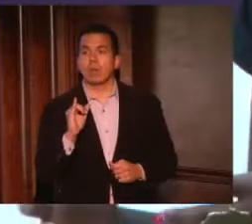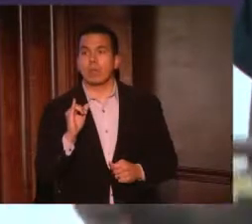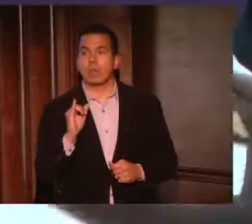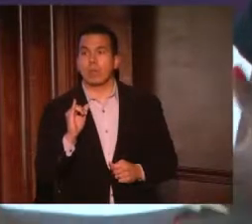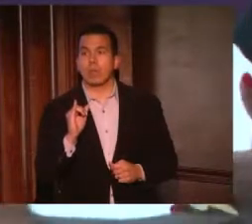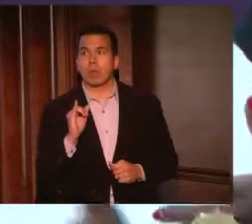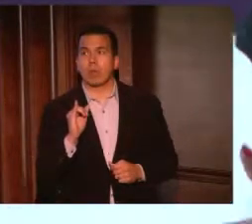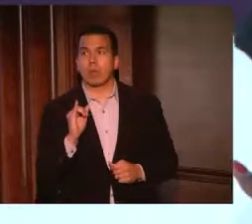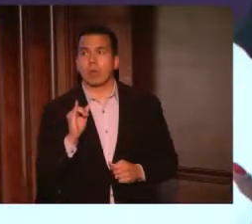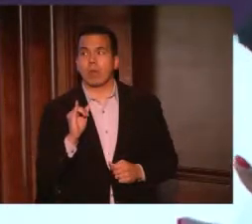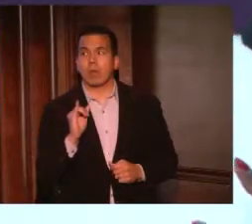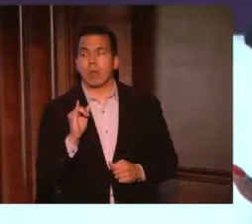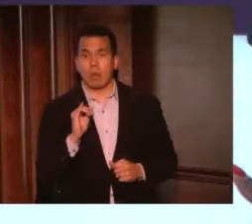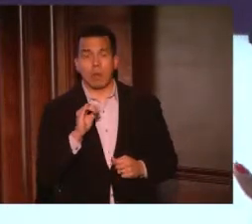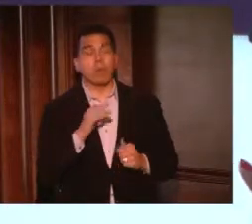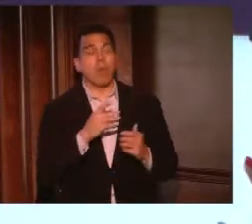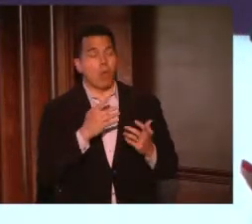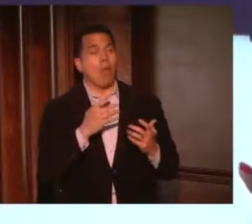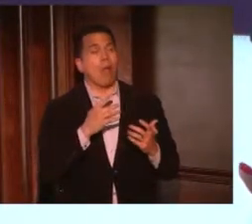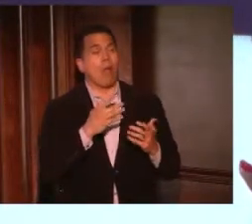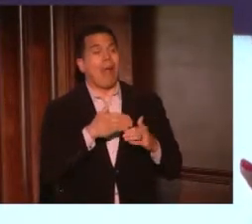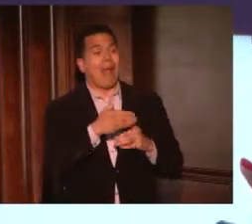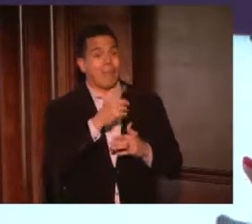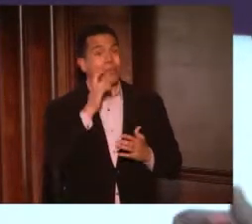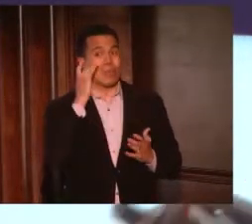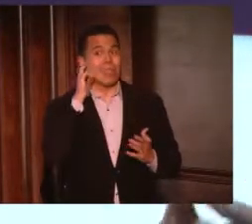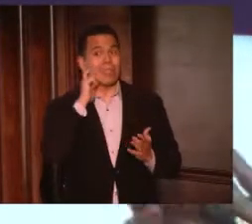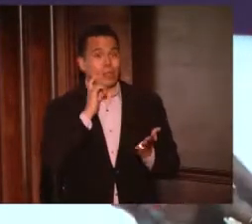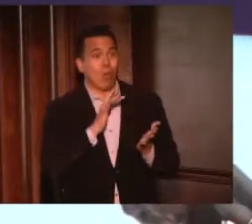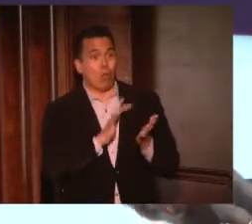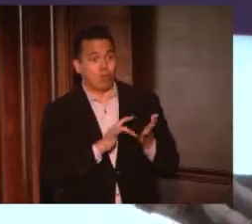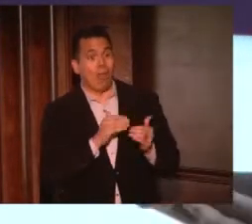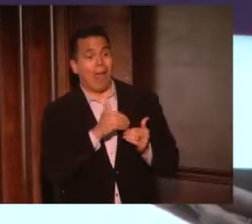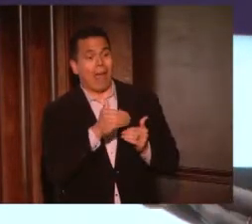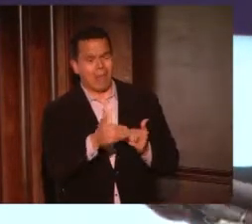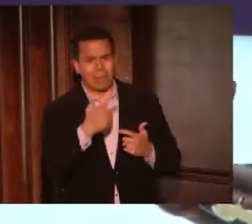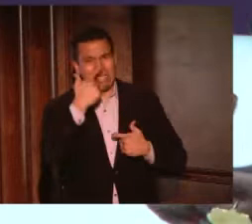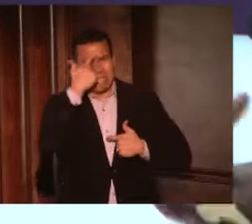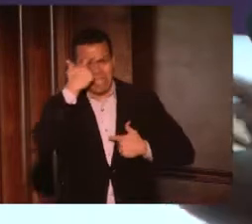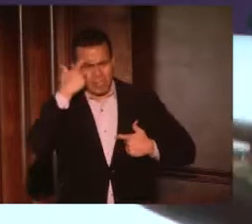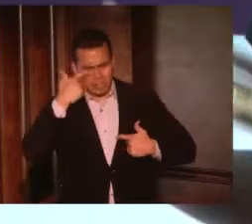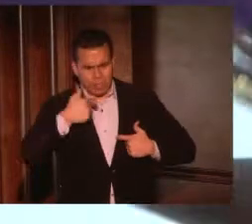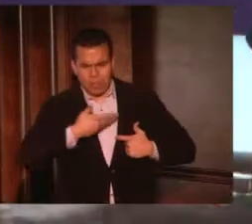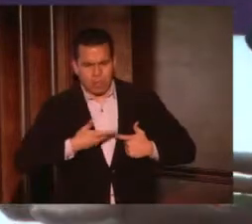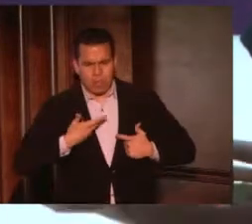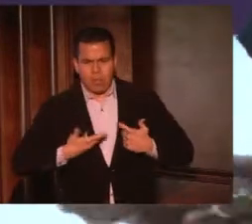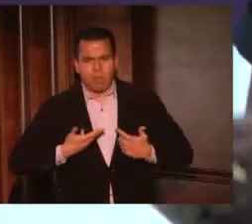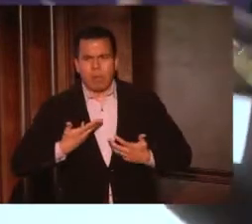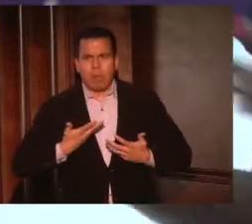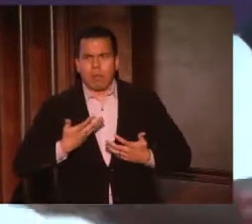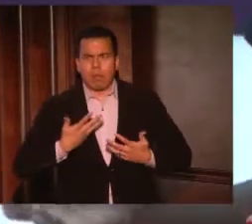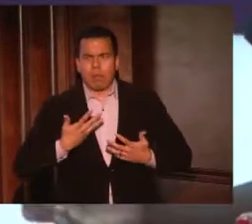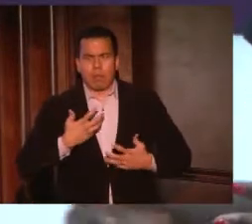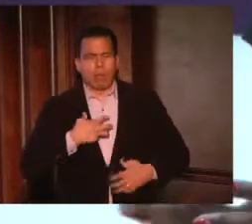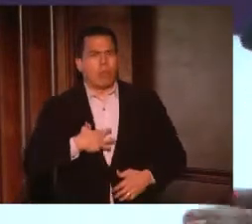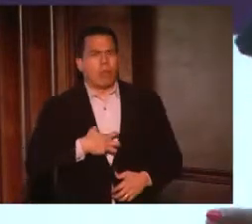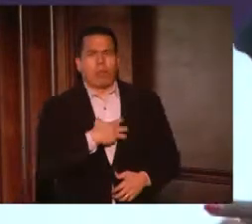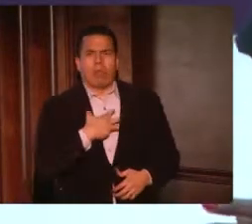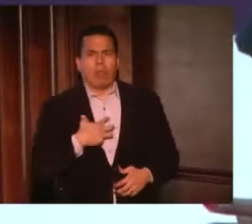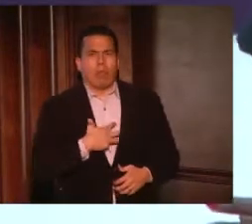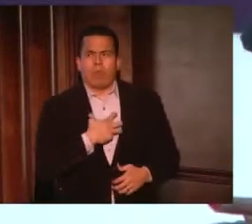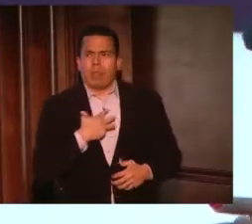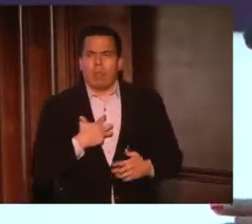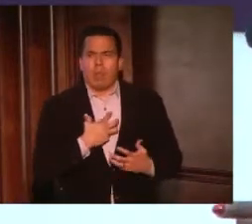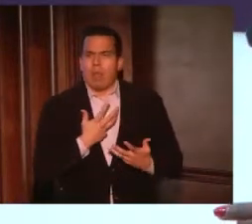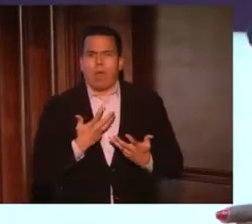from it, which is the mental health diagnosis, also wasn't, again, safe space and proper